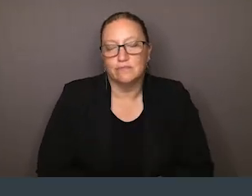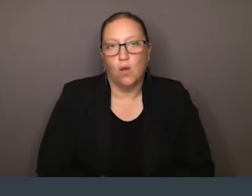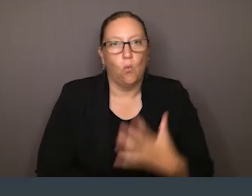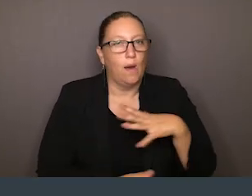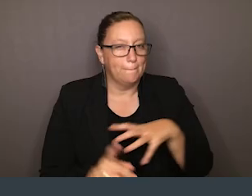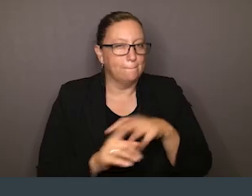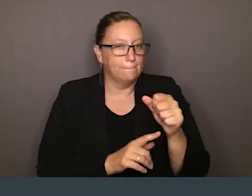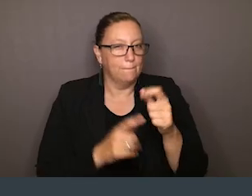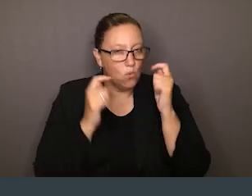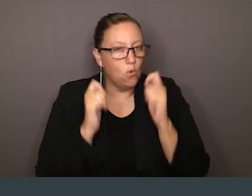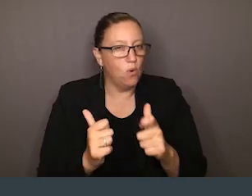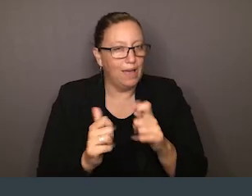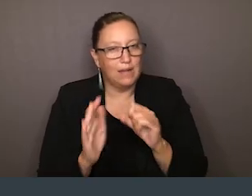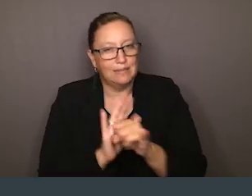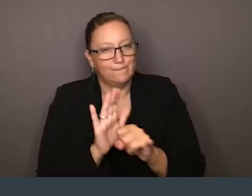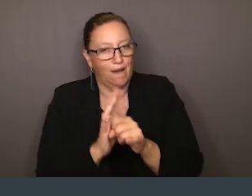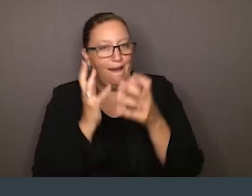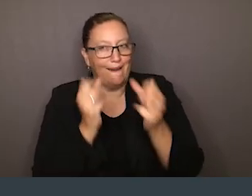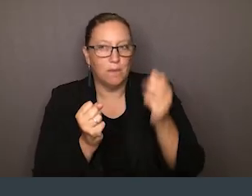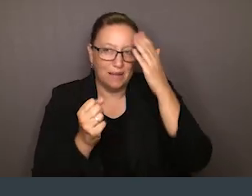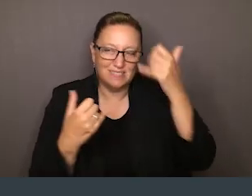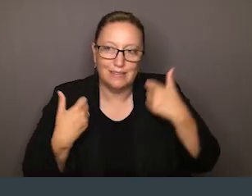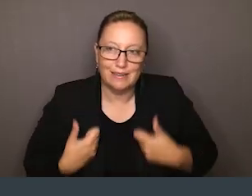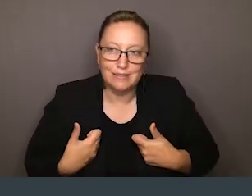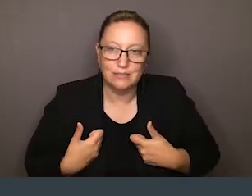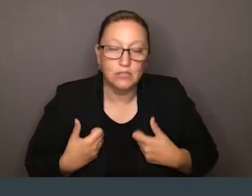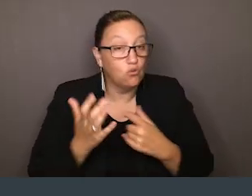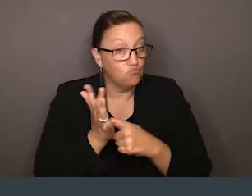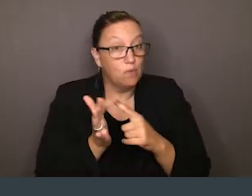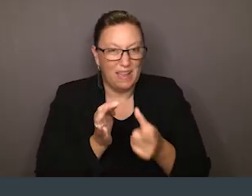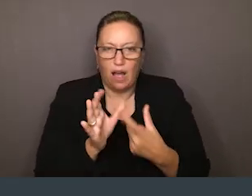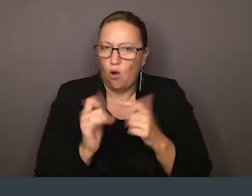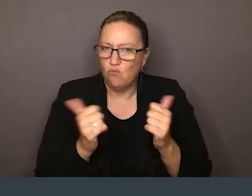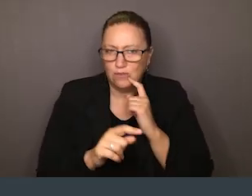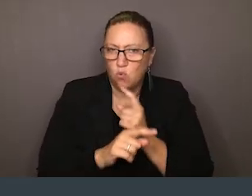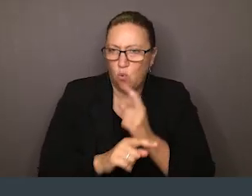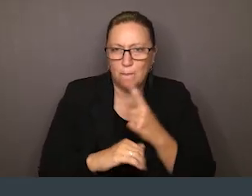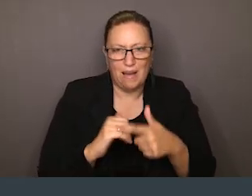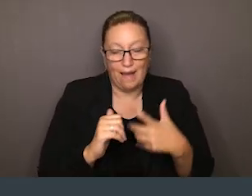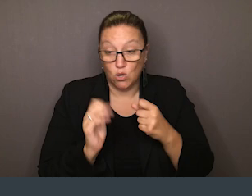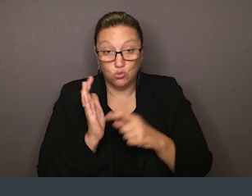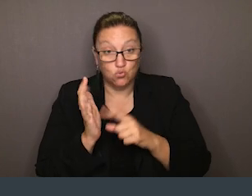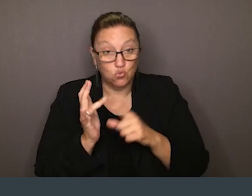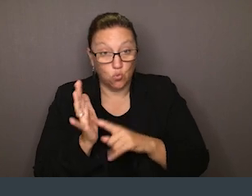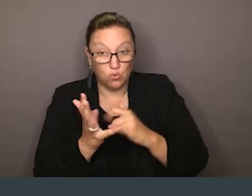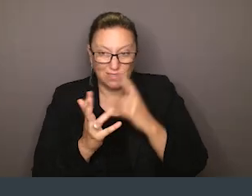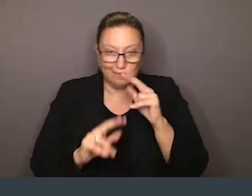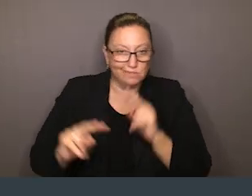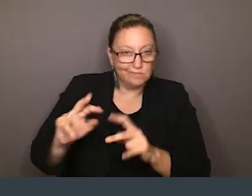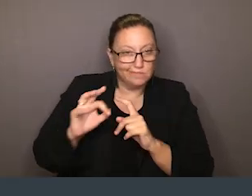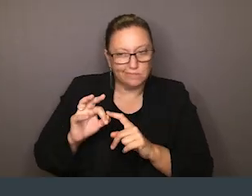early identification. I think Rebecca touched on this point, but making sure we've got the tools to screen and give